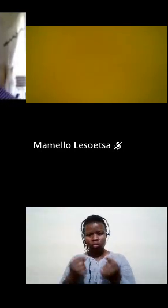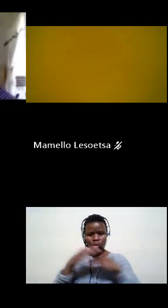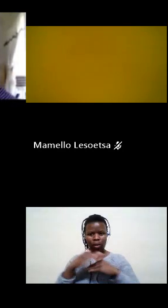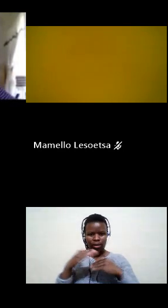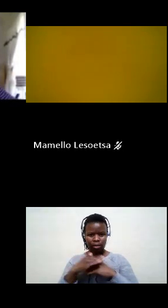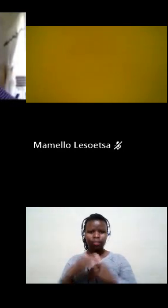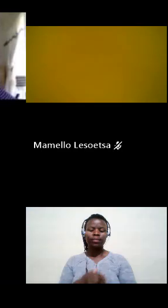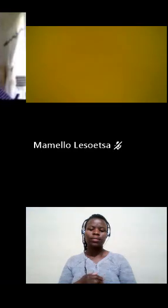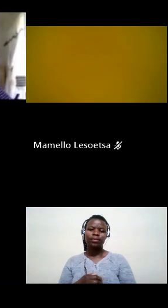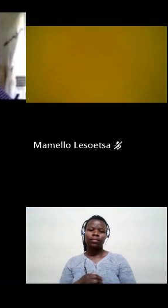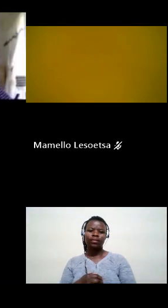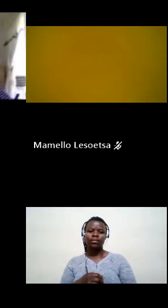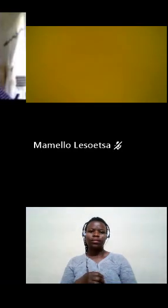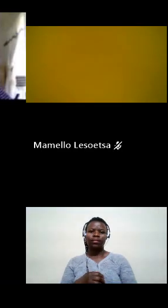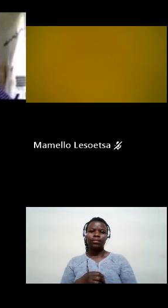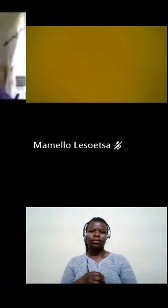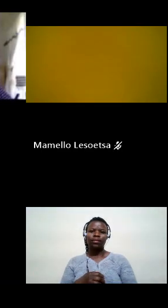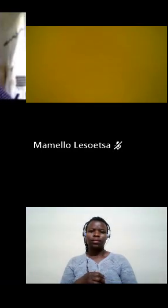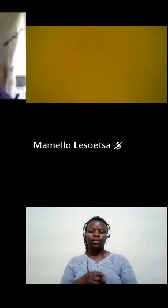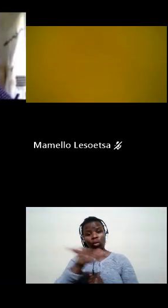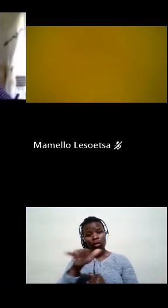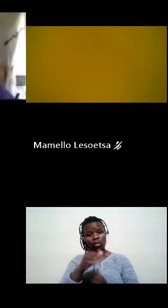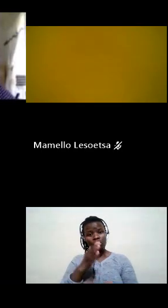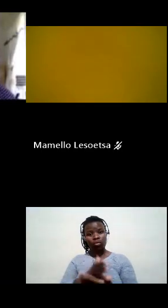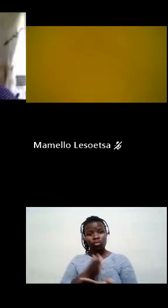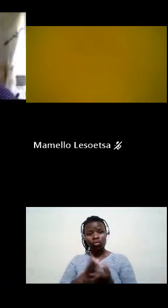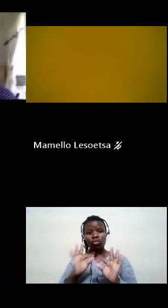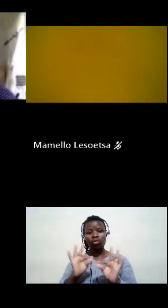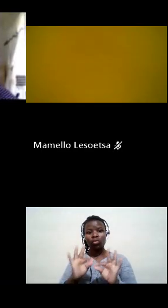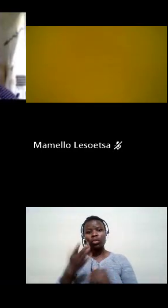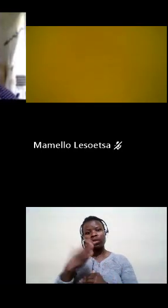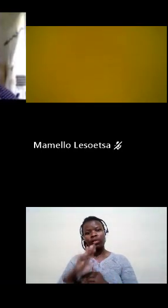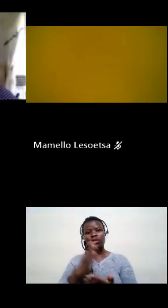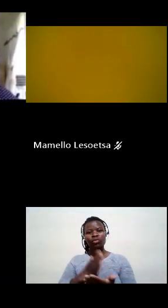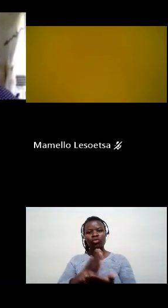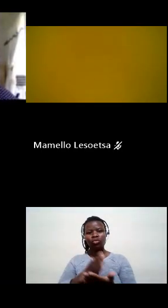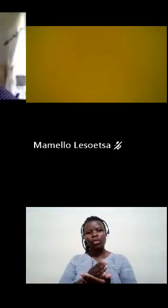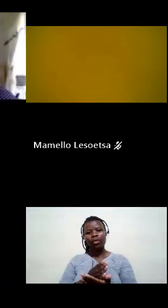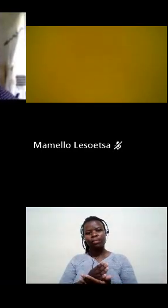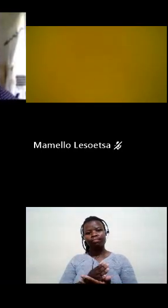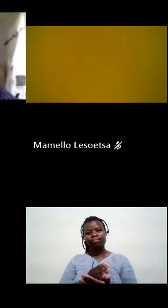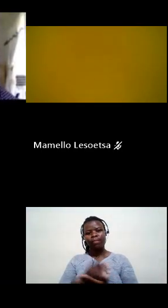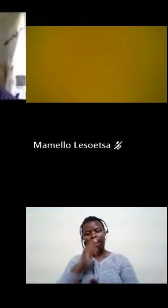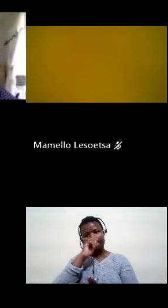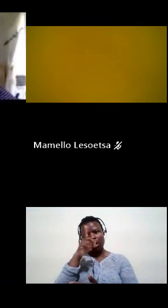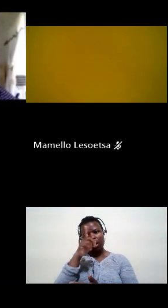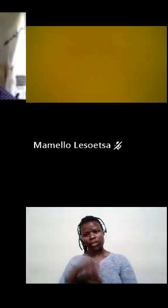then did very much so, which I'm proud of. Chantal, we could go to the next.